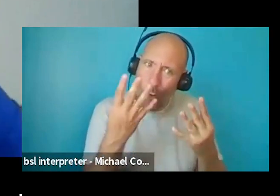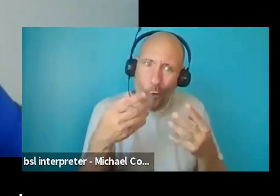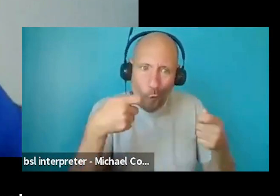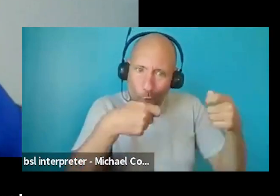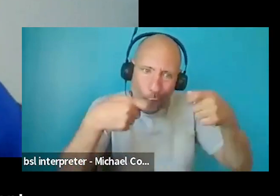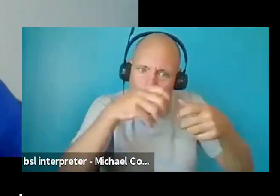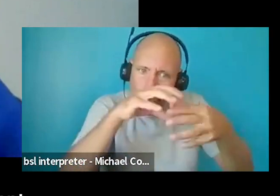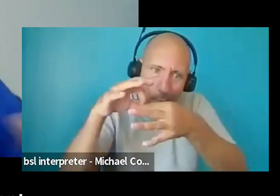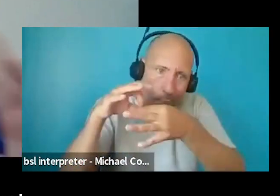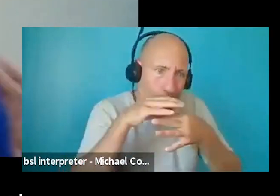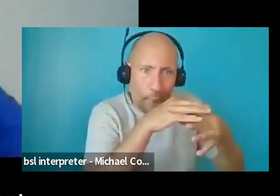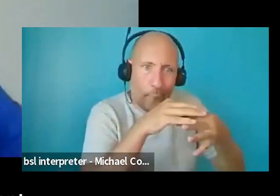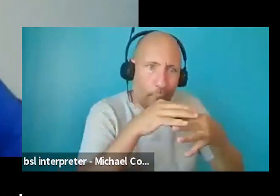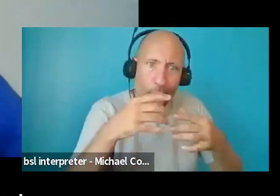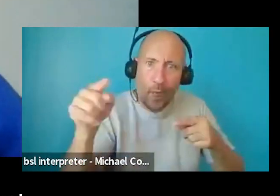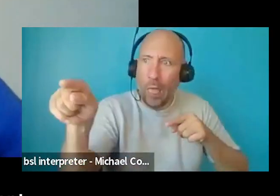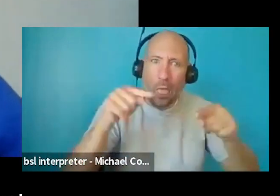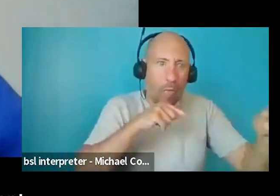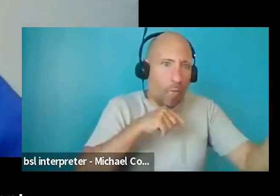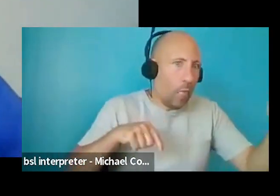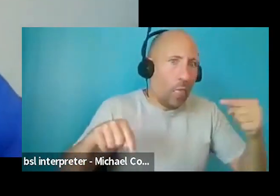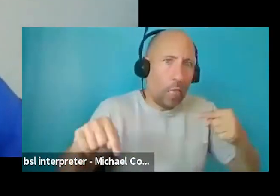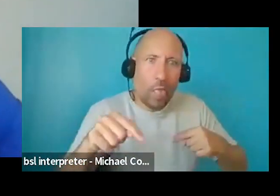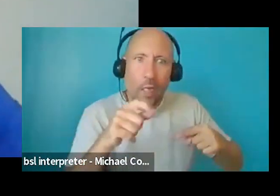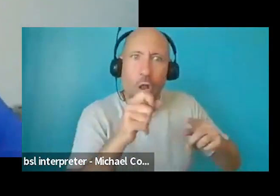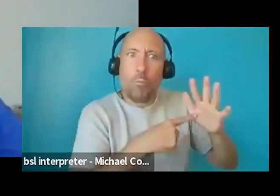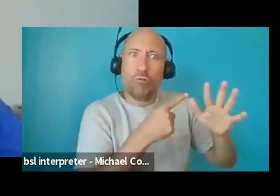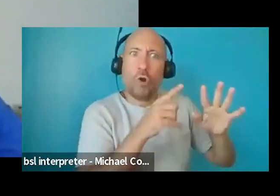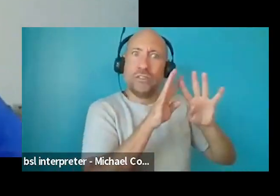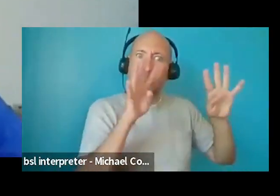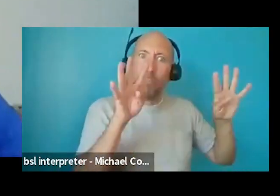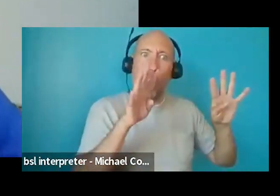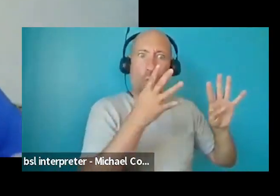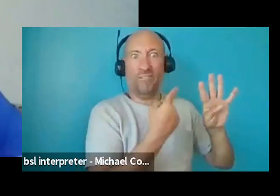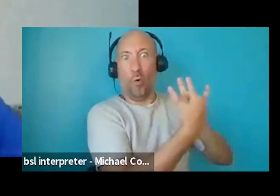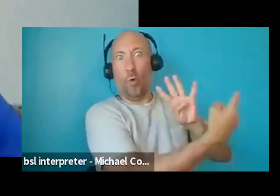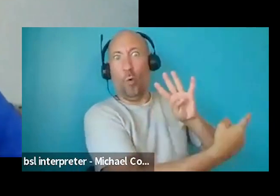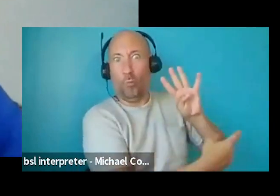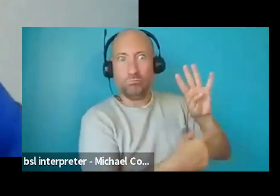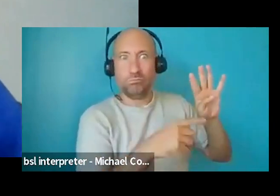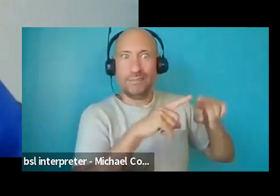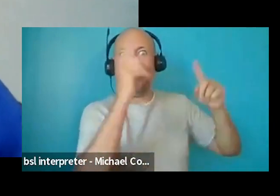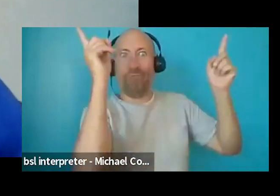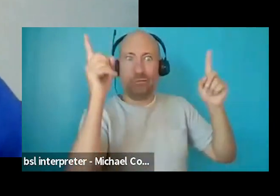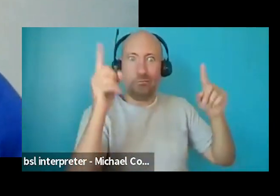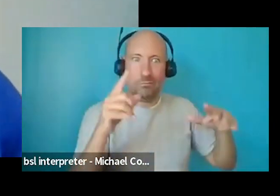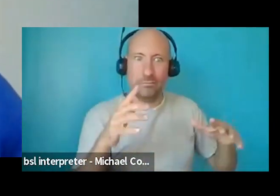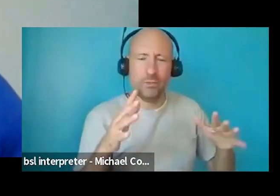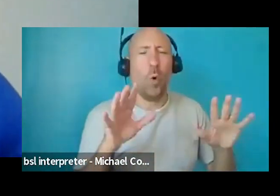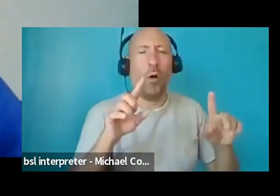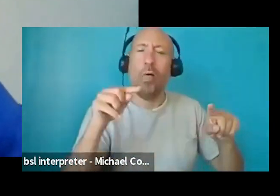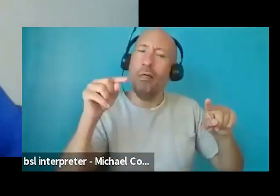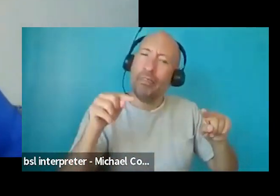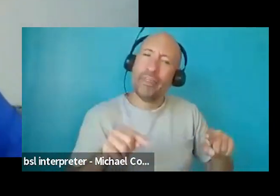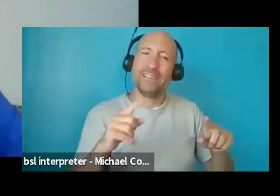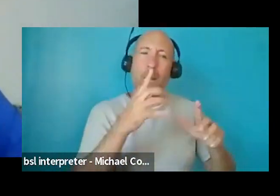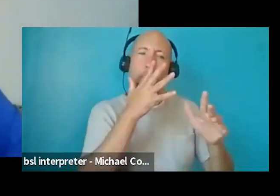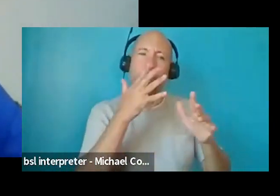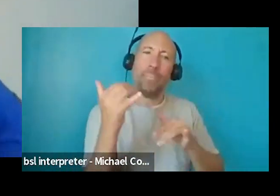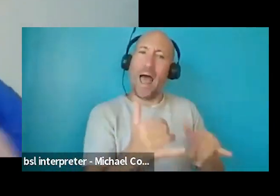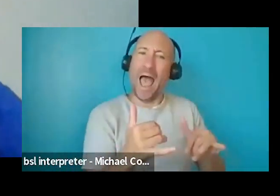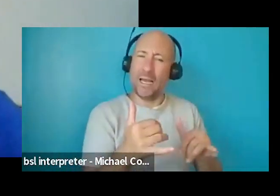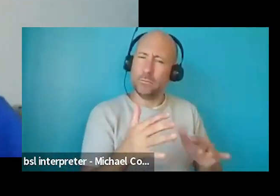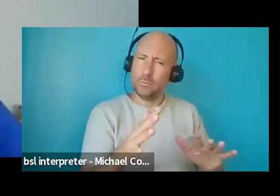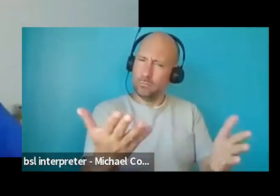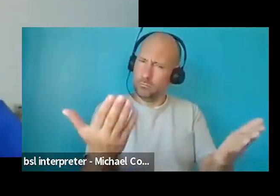the different expectations by the project board members. So thank you, Sho, for that. But it is a project pilot, so we are looking for feedback.